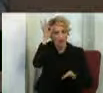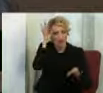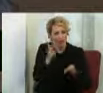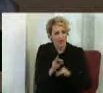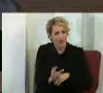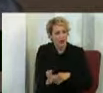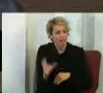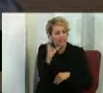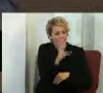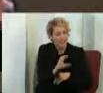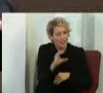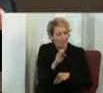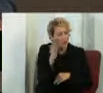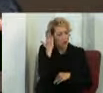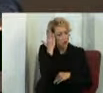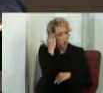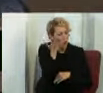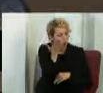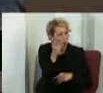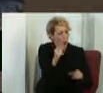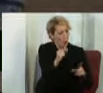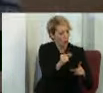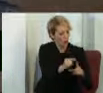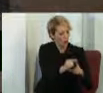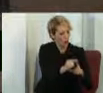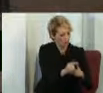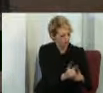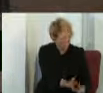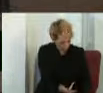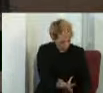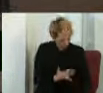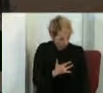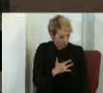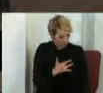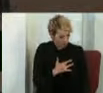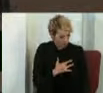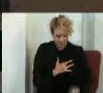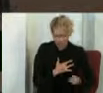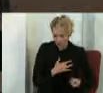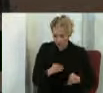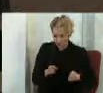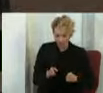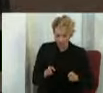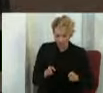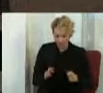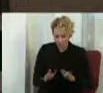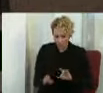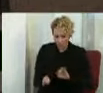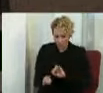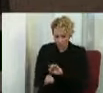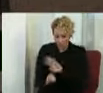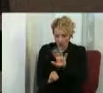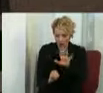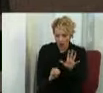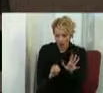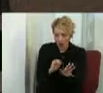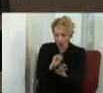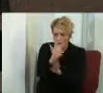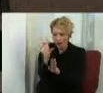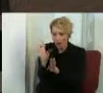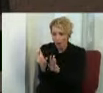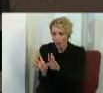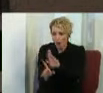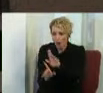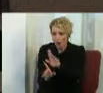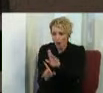day. And in that word might illuminate our pathway and pathways so that we may ultimately be